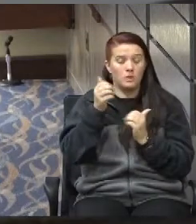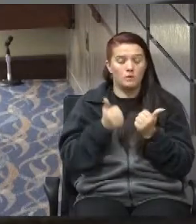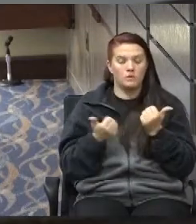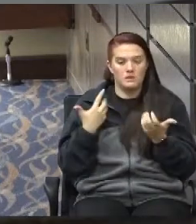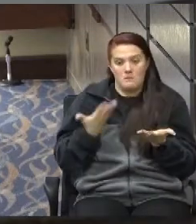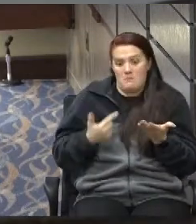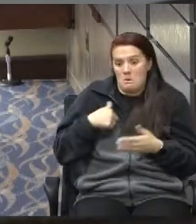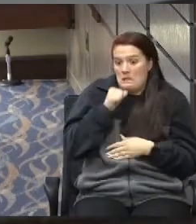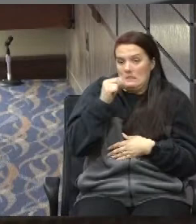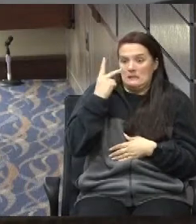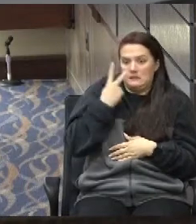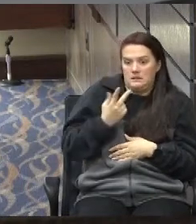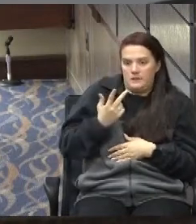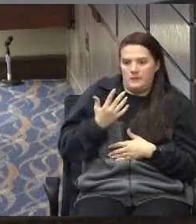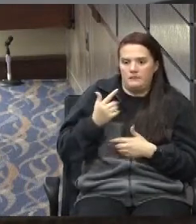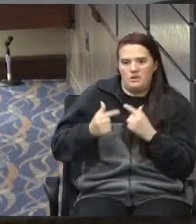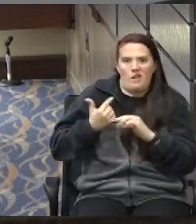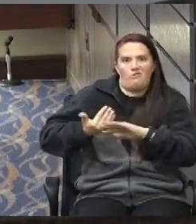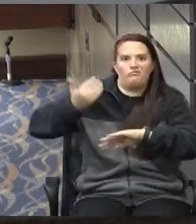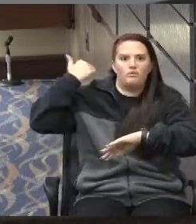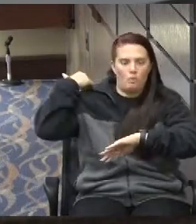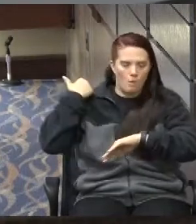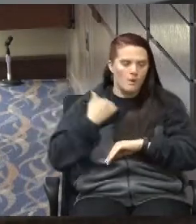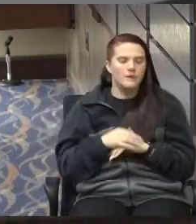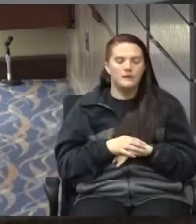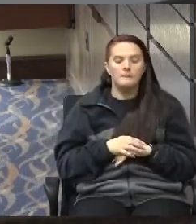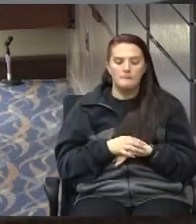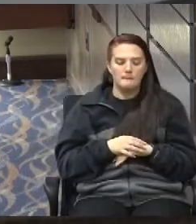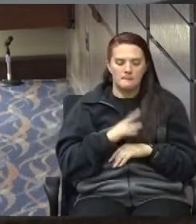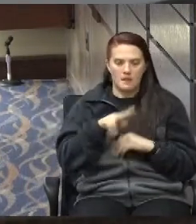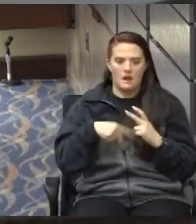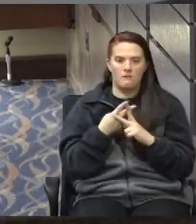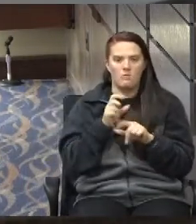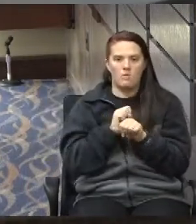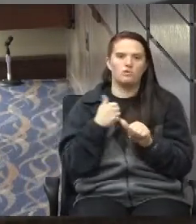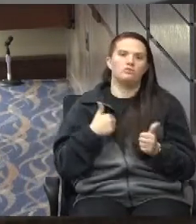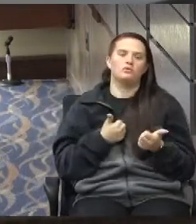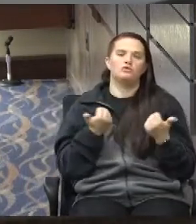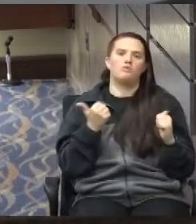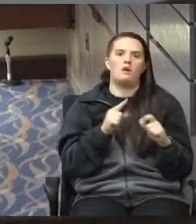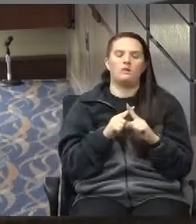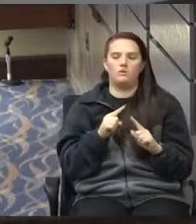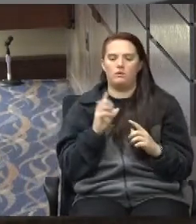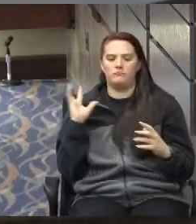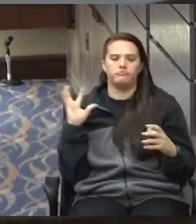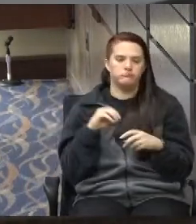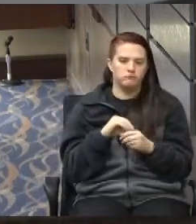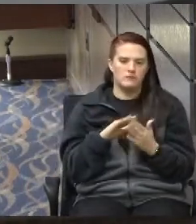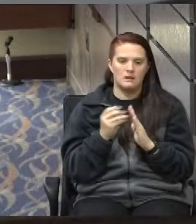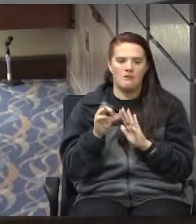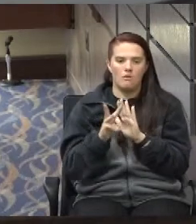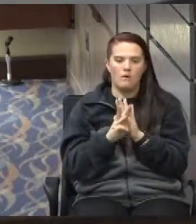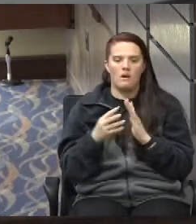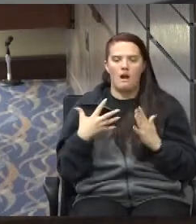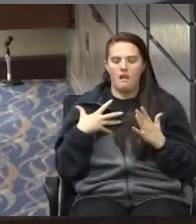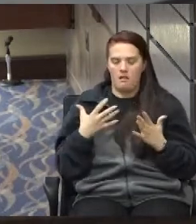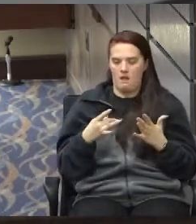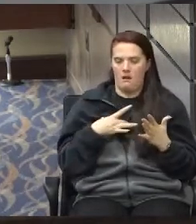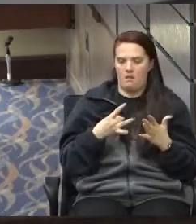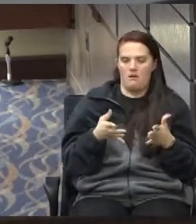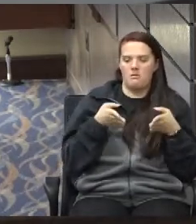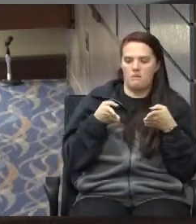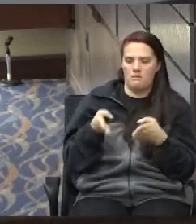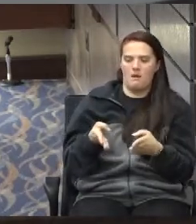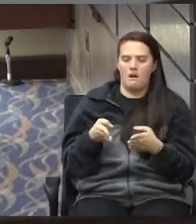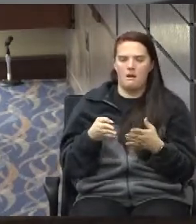see in a generation ago of the kind of employees that we're trying to bring into the city of Waco. So I like the direction and the